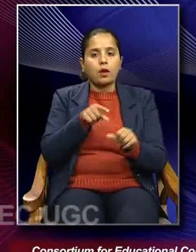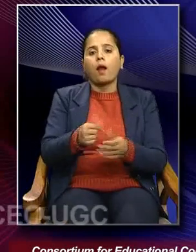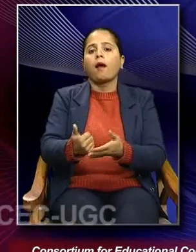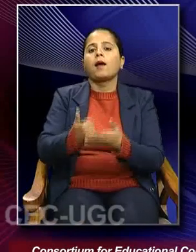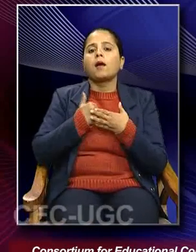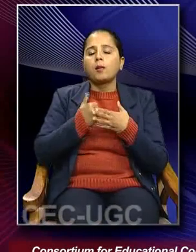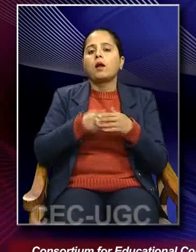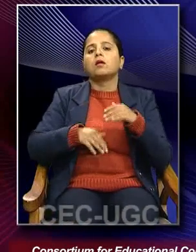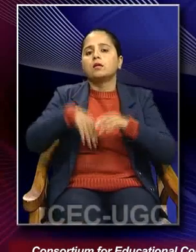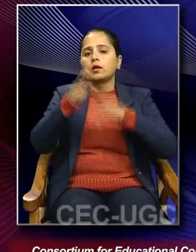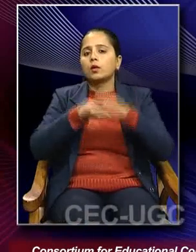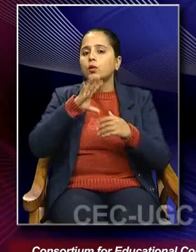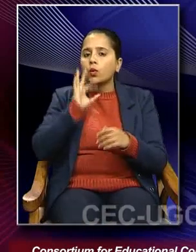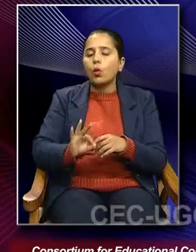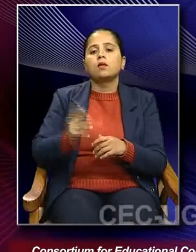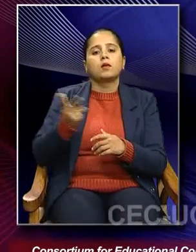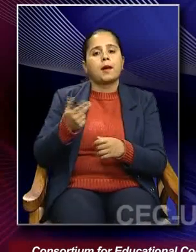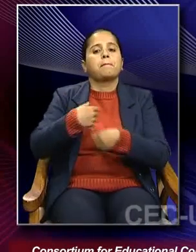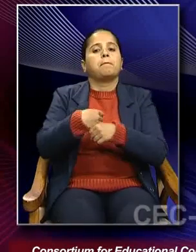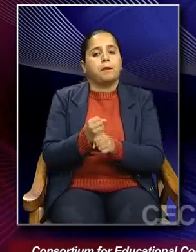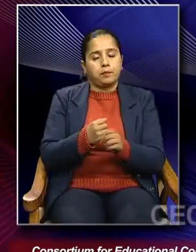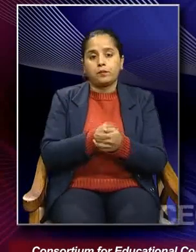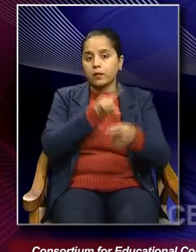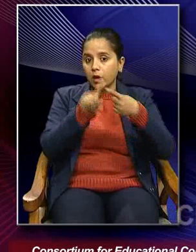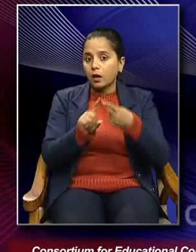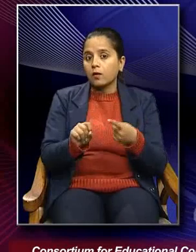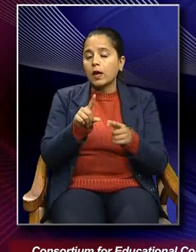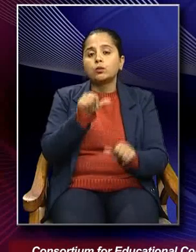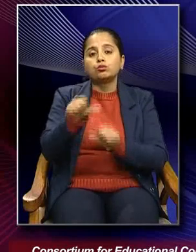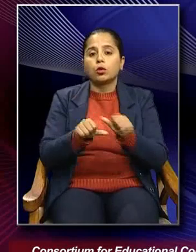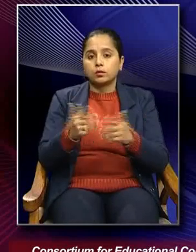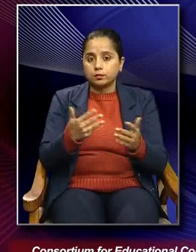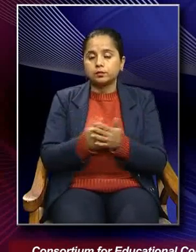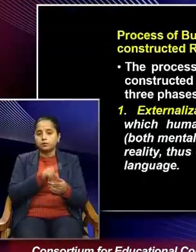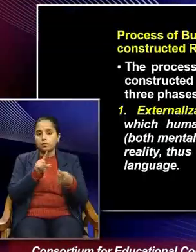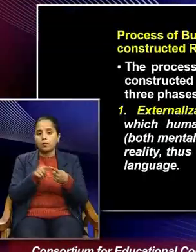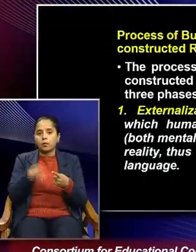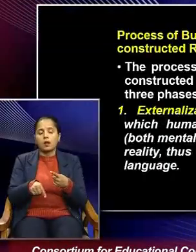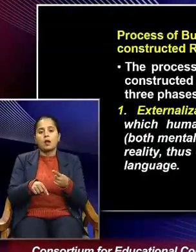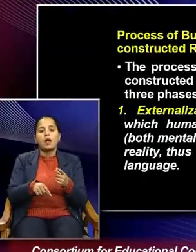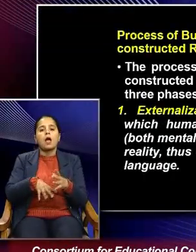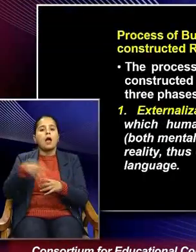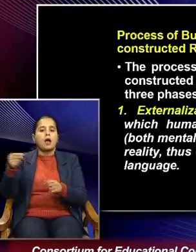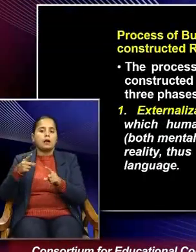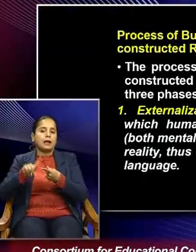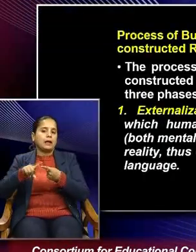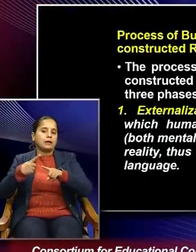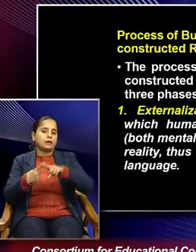in the construction of reality. The first process is externalization.